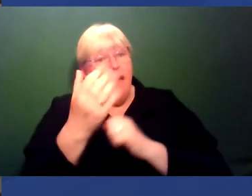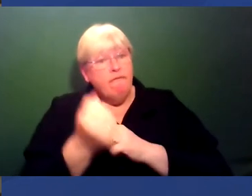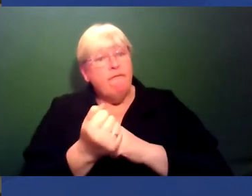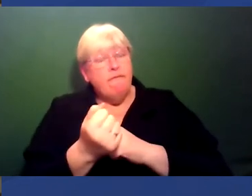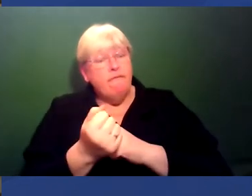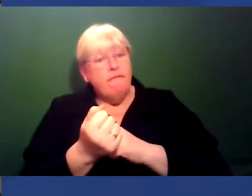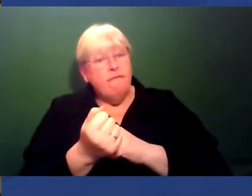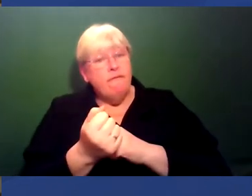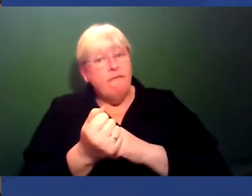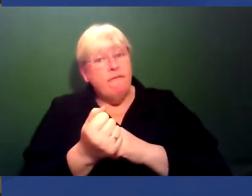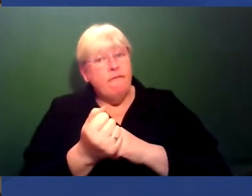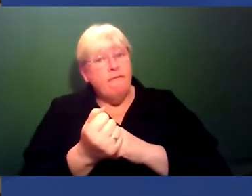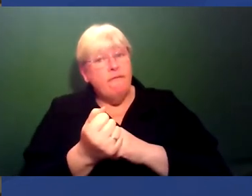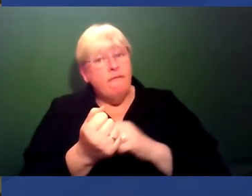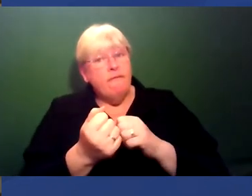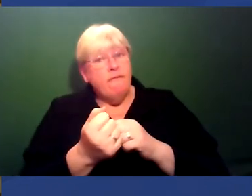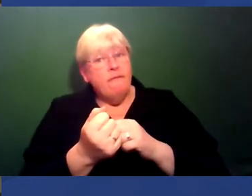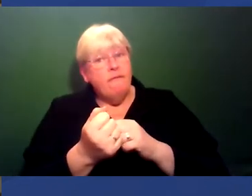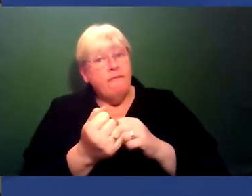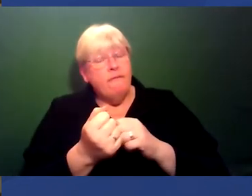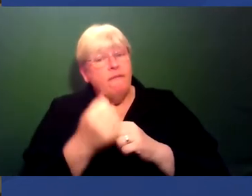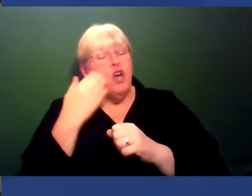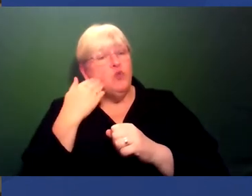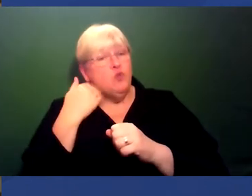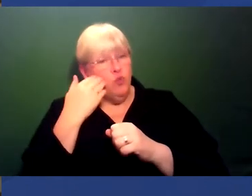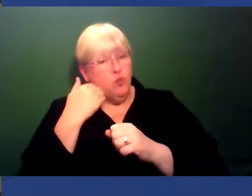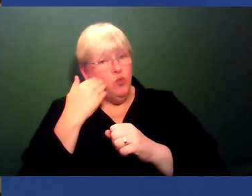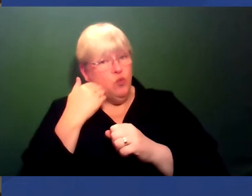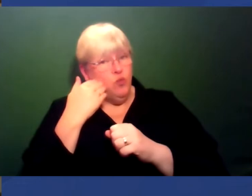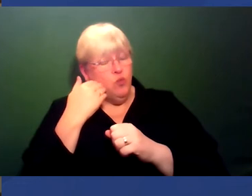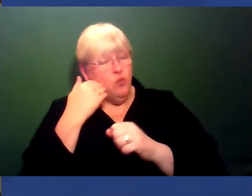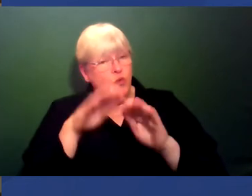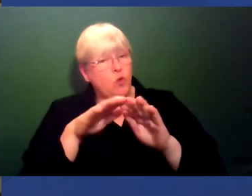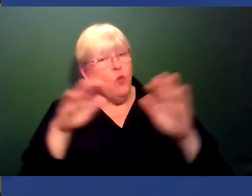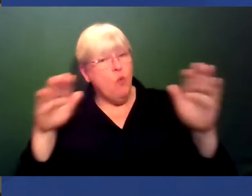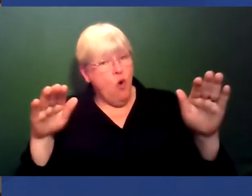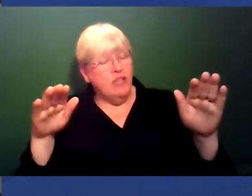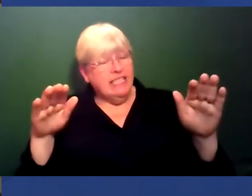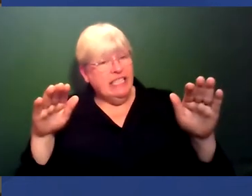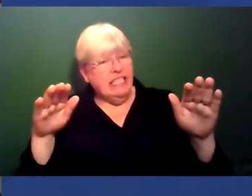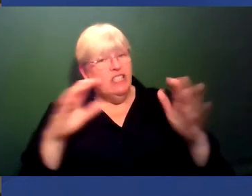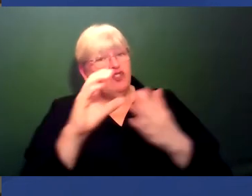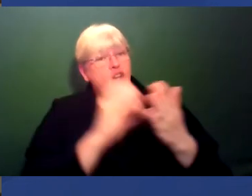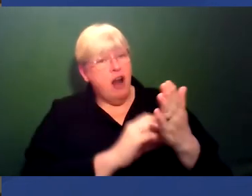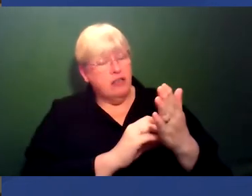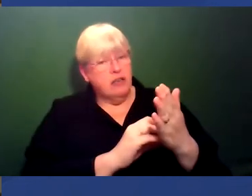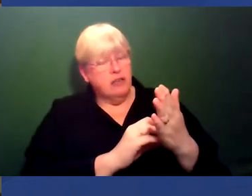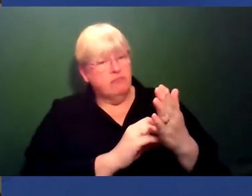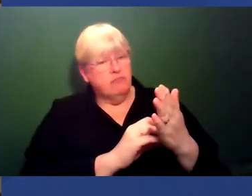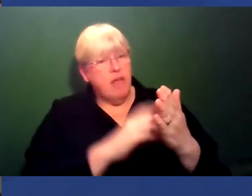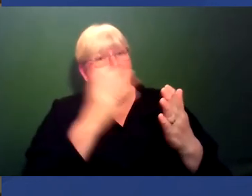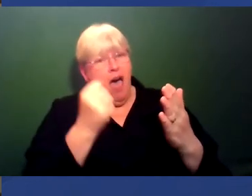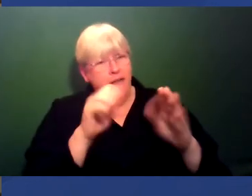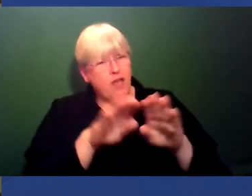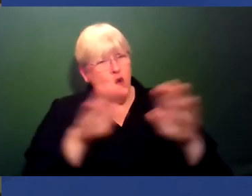in Athena, Swan or Race Equality Charter? We have the Equality Act 2010. Shouldn't we be checking